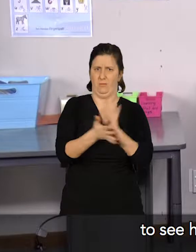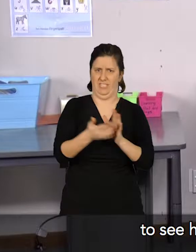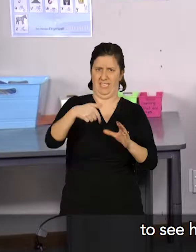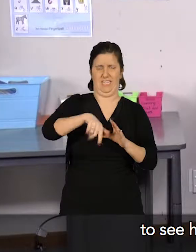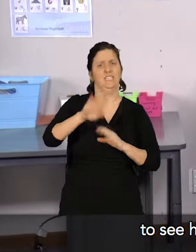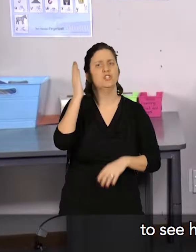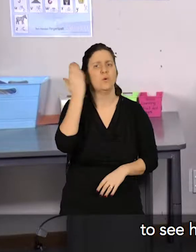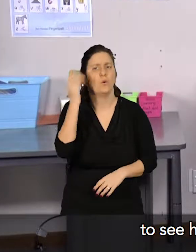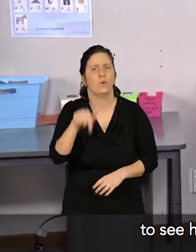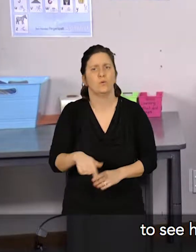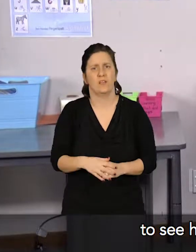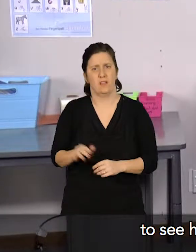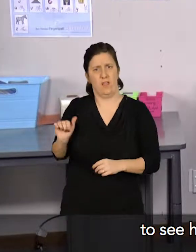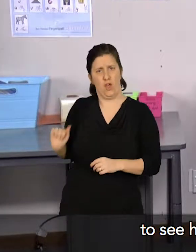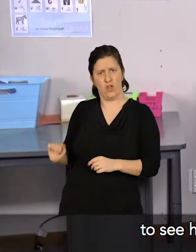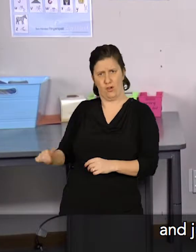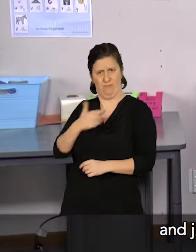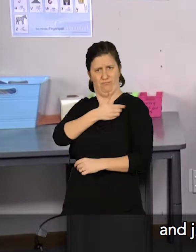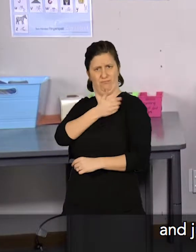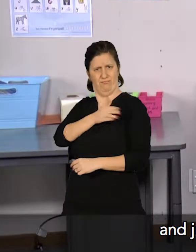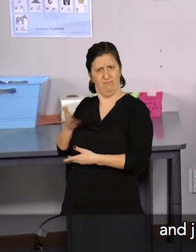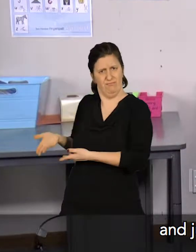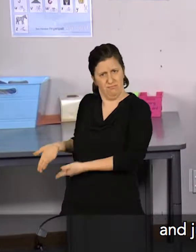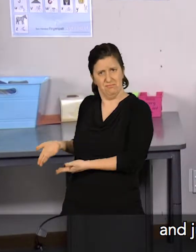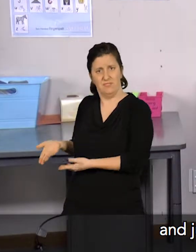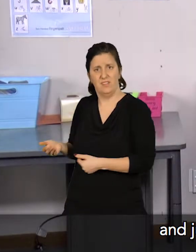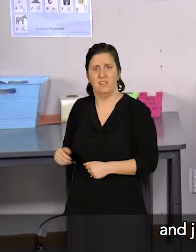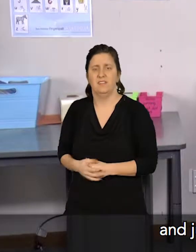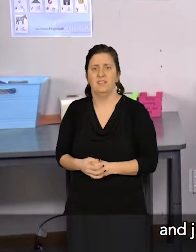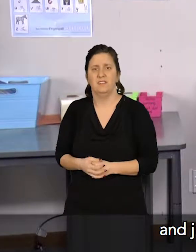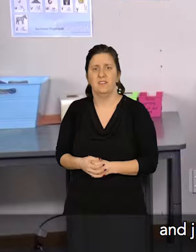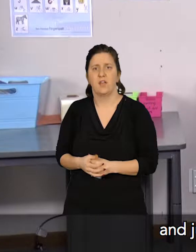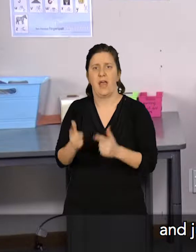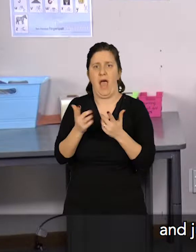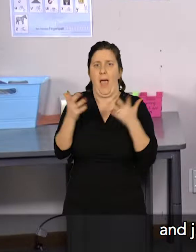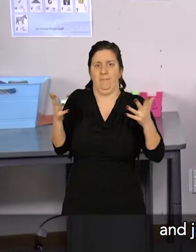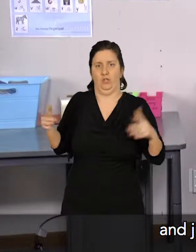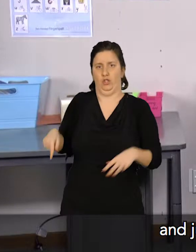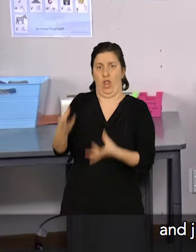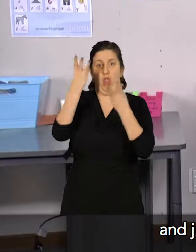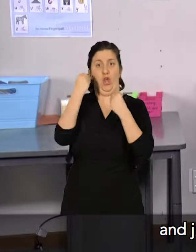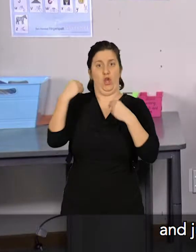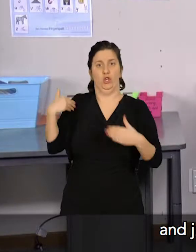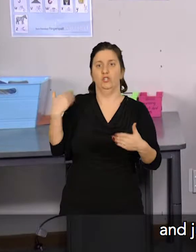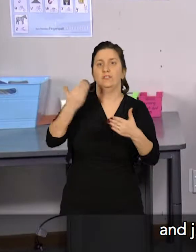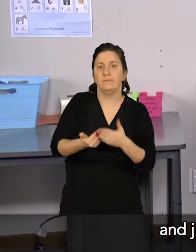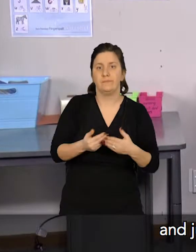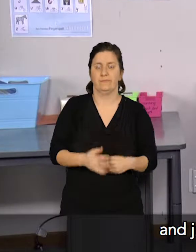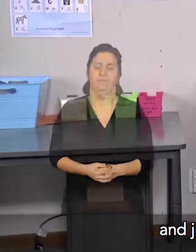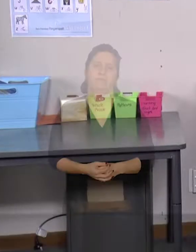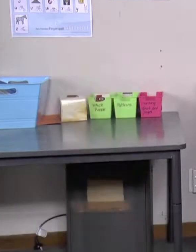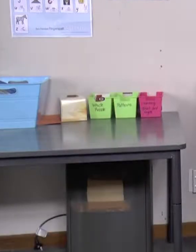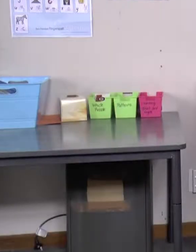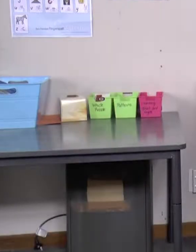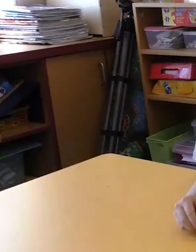doing sign language at school, and just her being so proud and how much she has learnt from